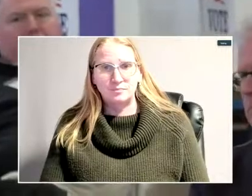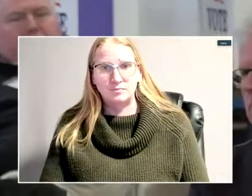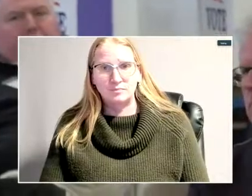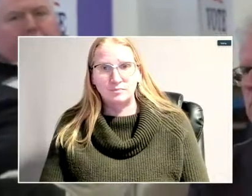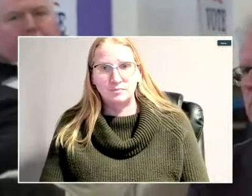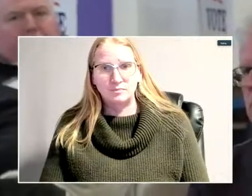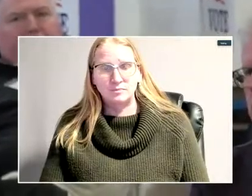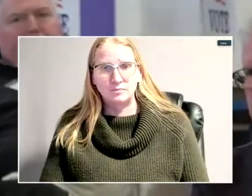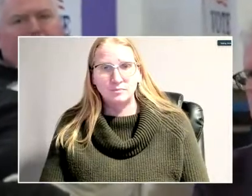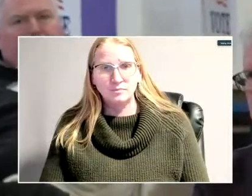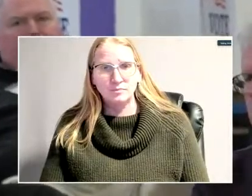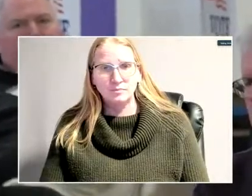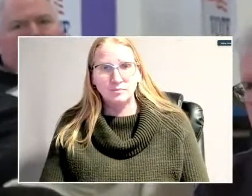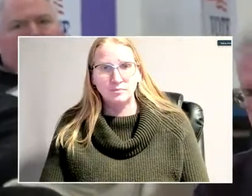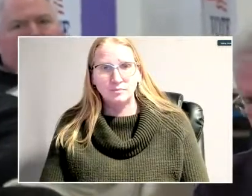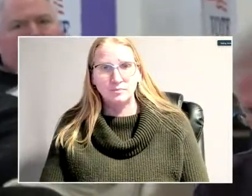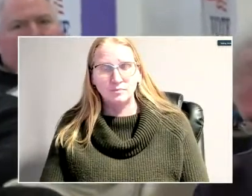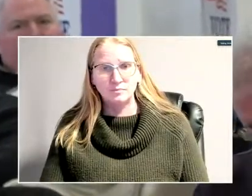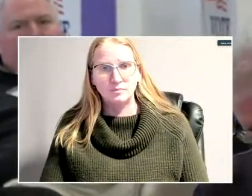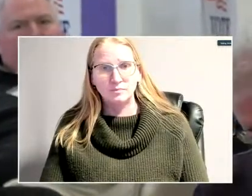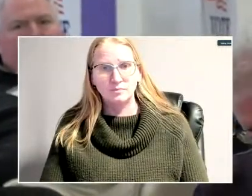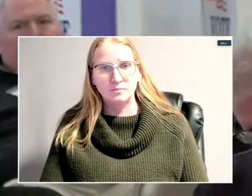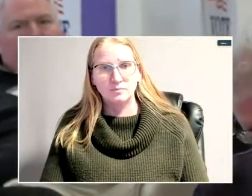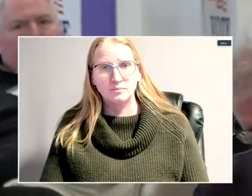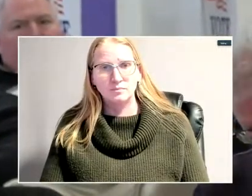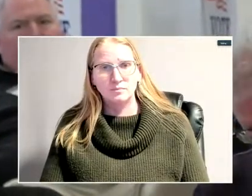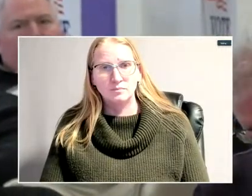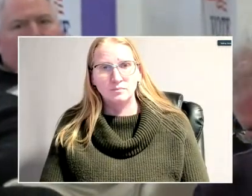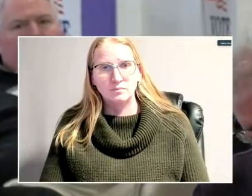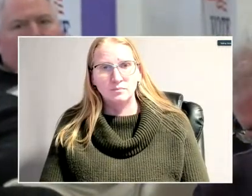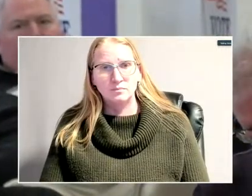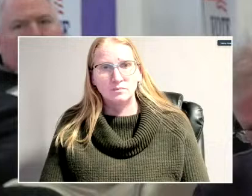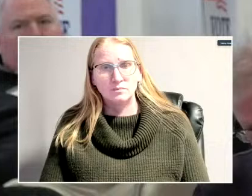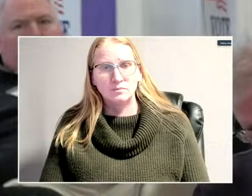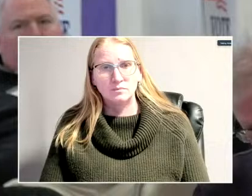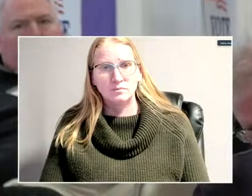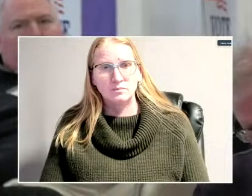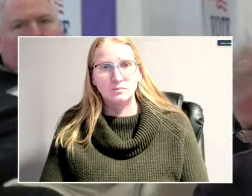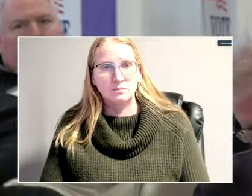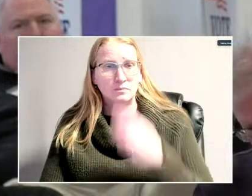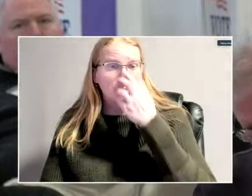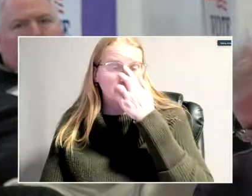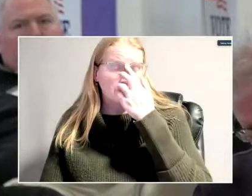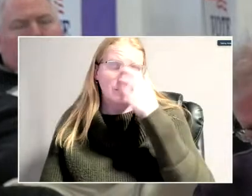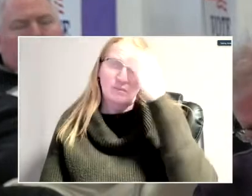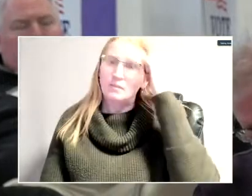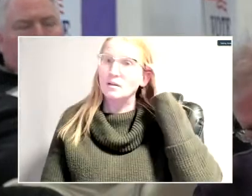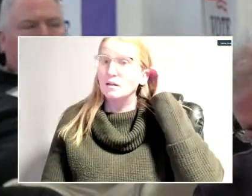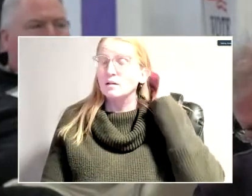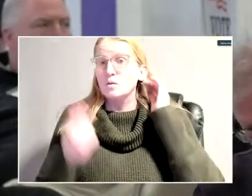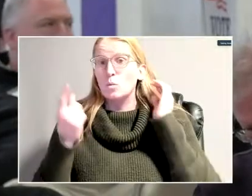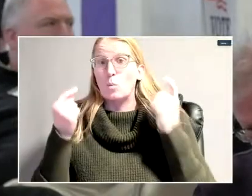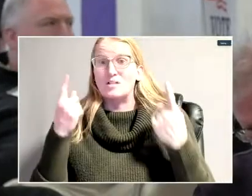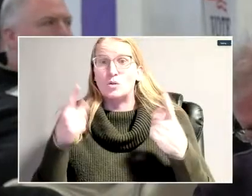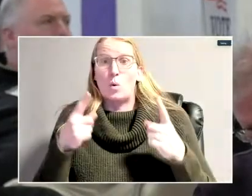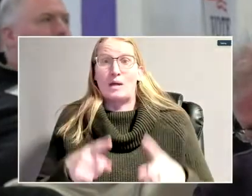Zeke yeah um what's going on right now in Gaza has